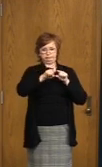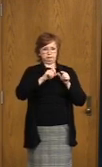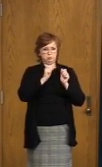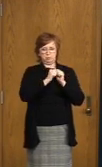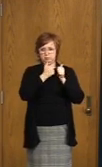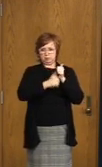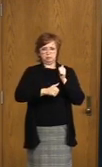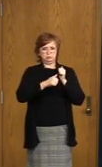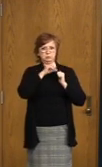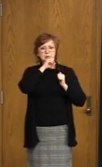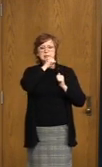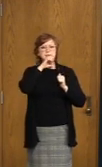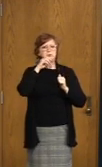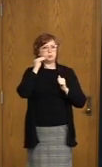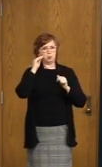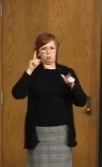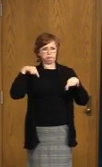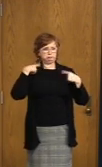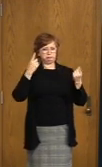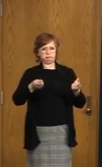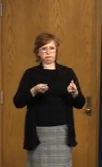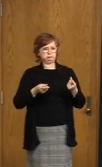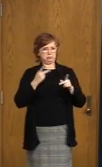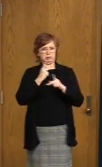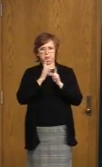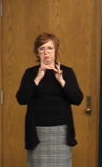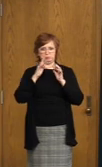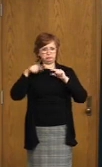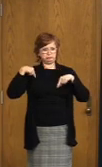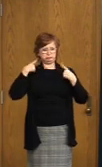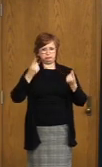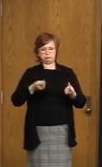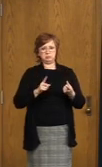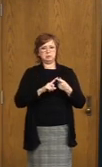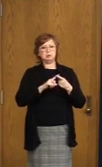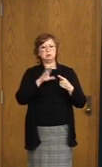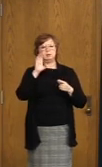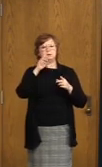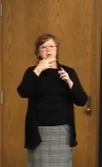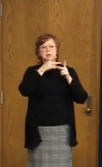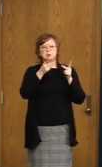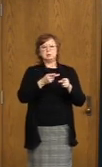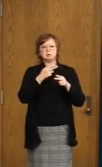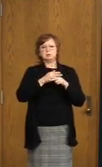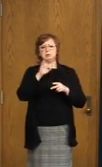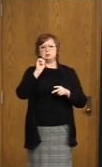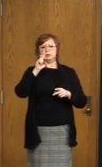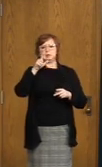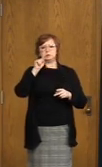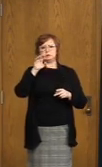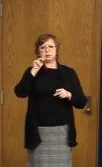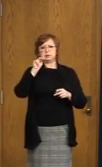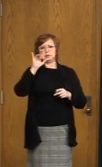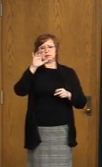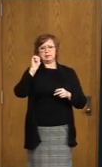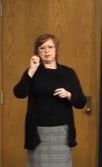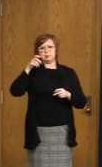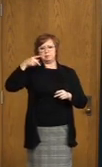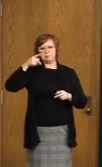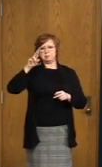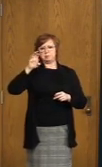frequent basis of our private long-term care providers, including extended care, Preston, I believe, in